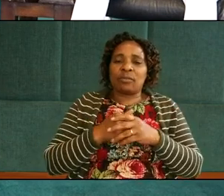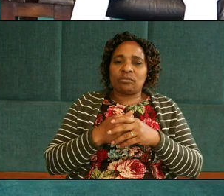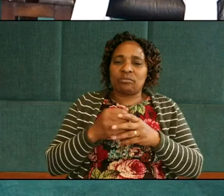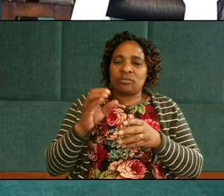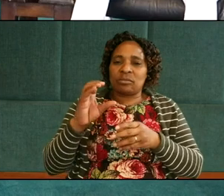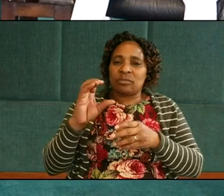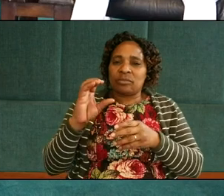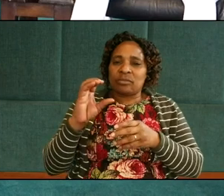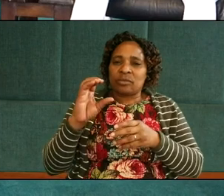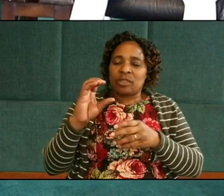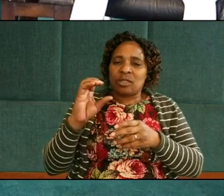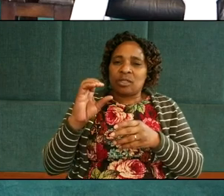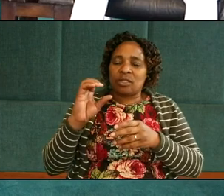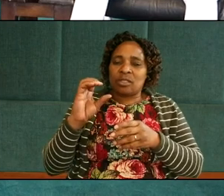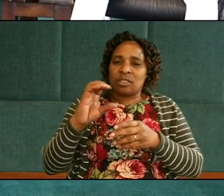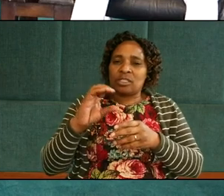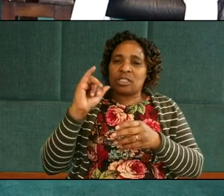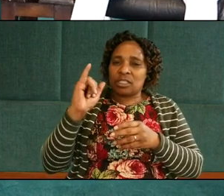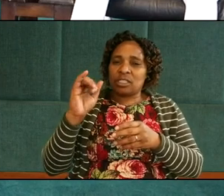left.